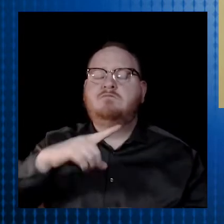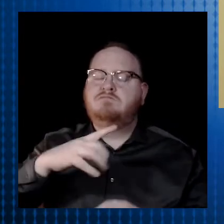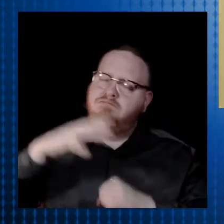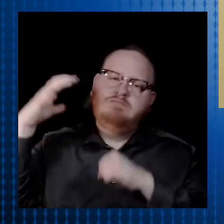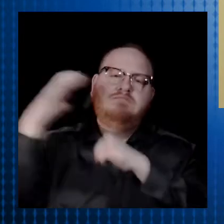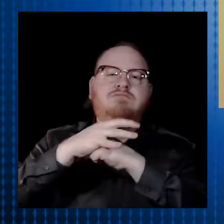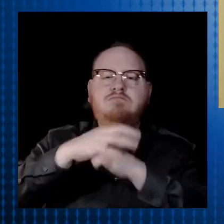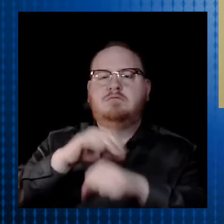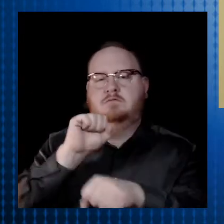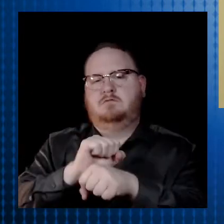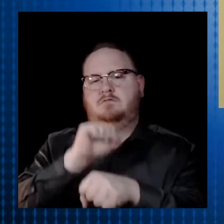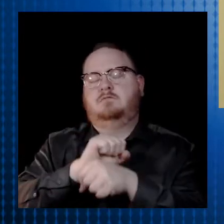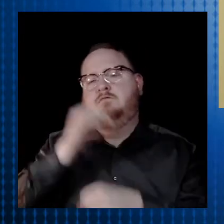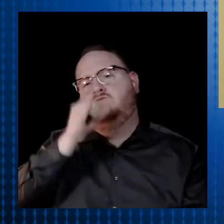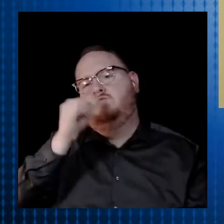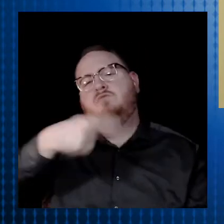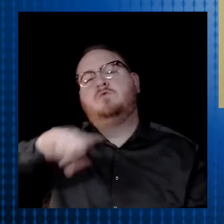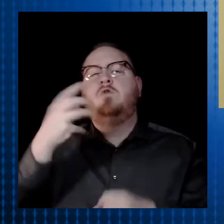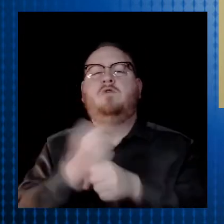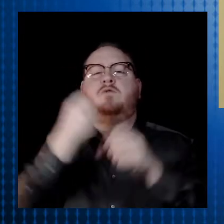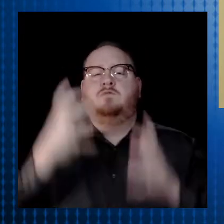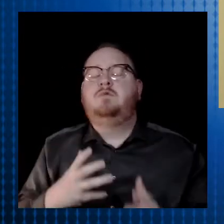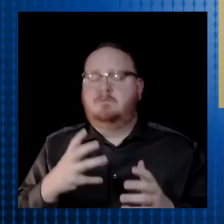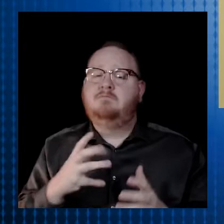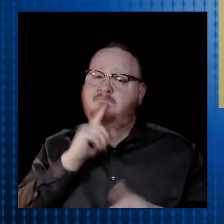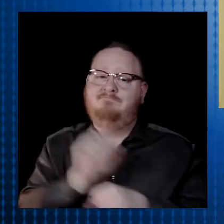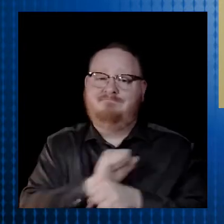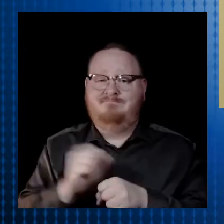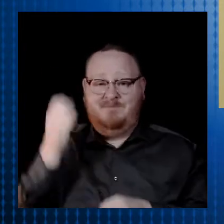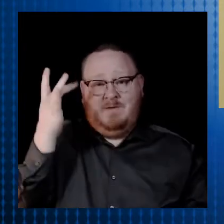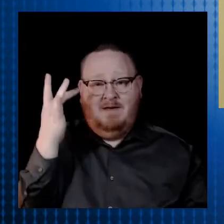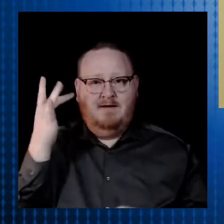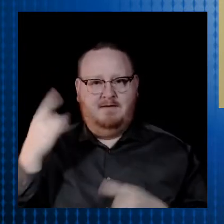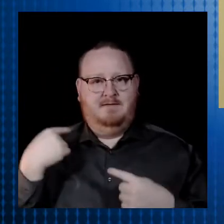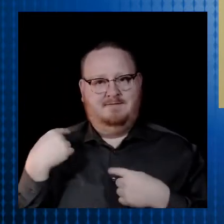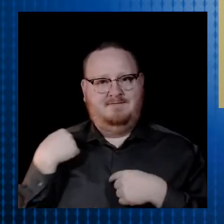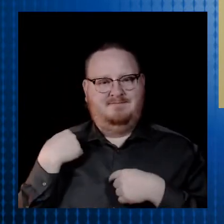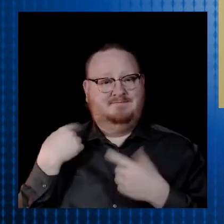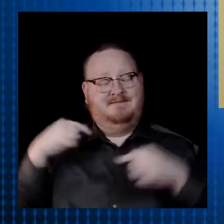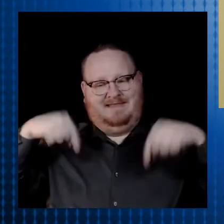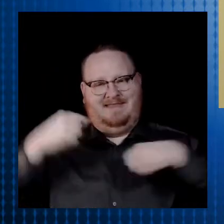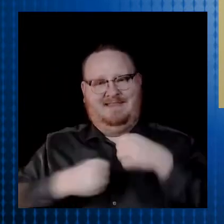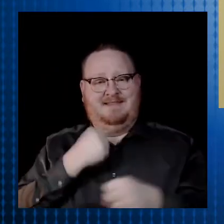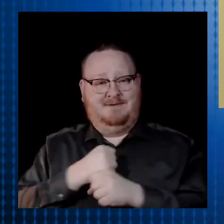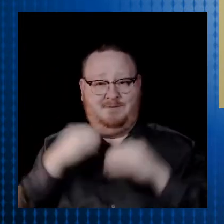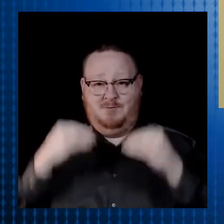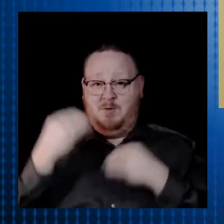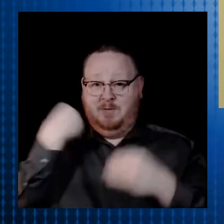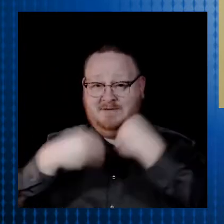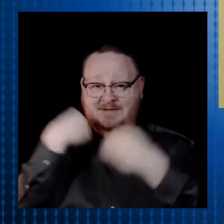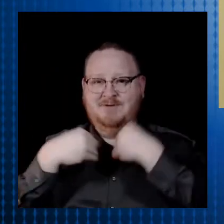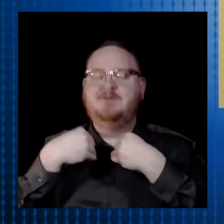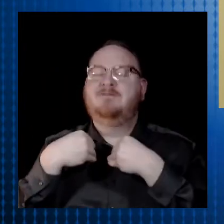You're all winners. I say that because since we didn't give you a dinner this year, you're all gonna